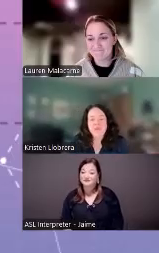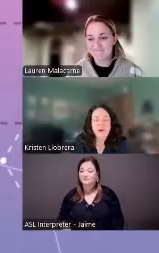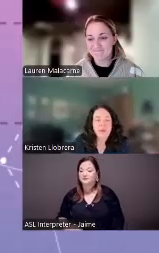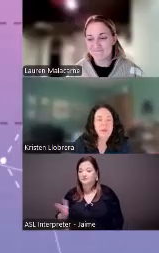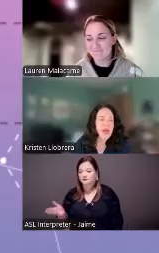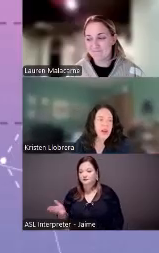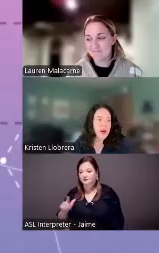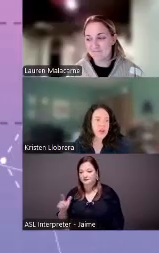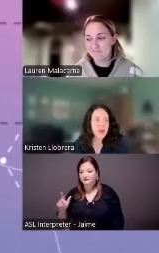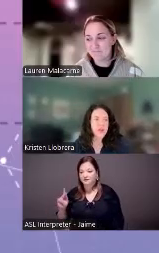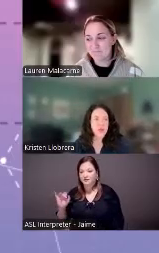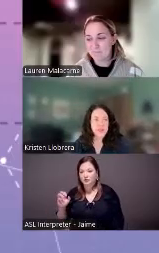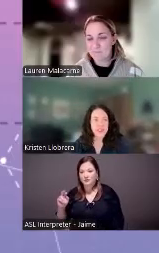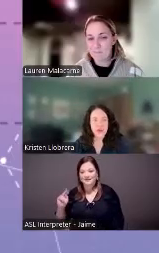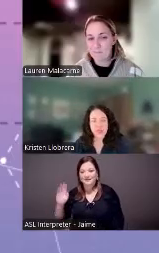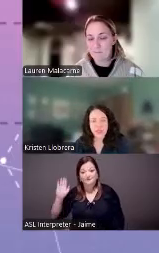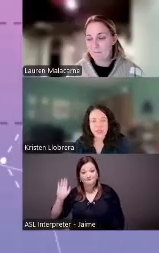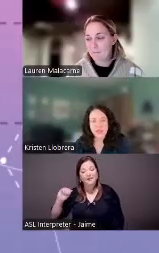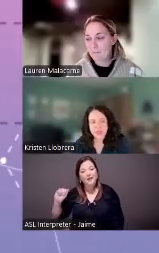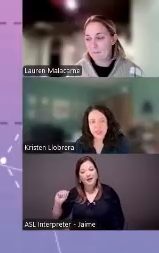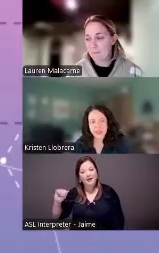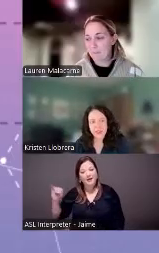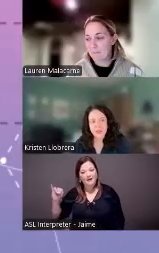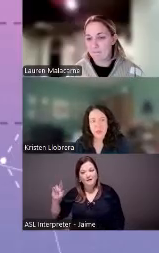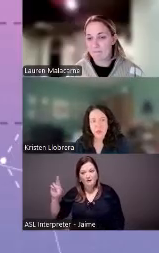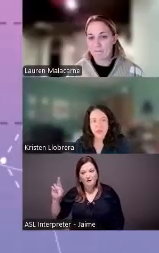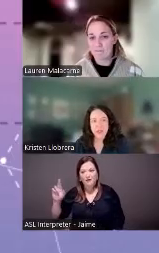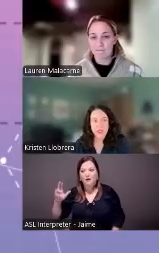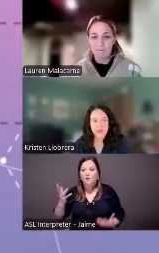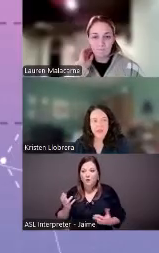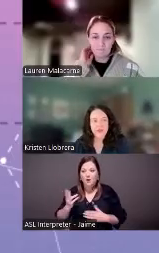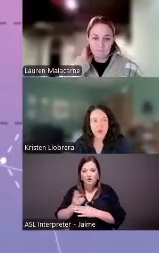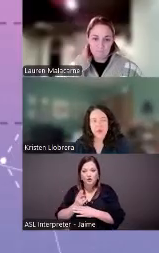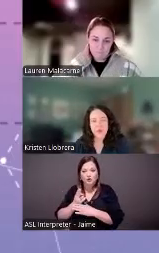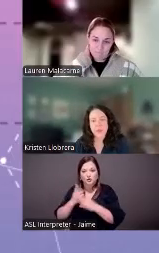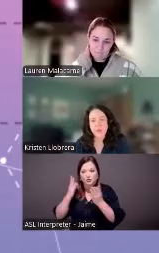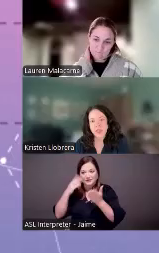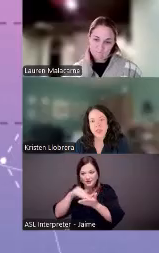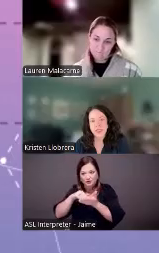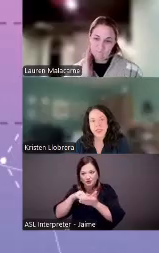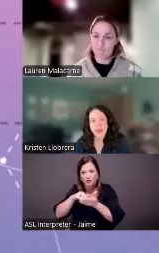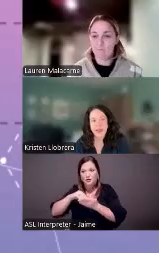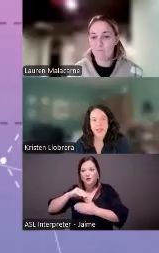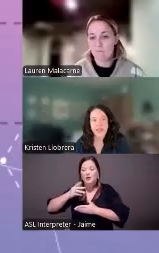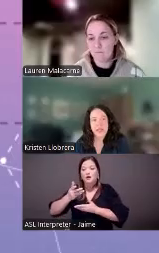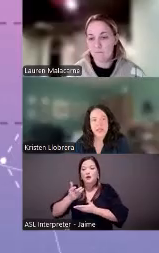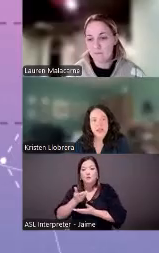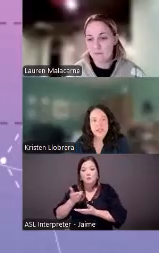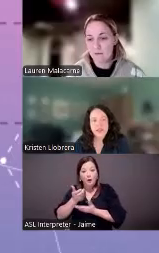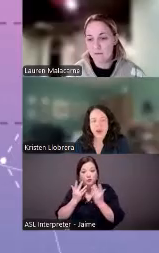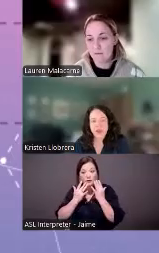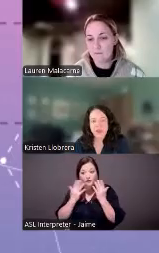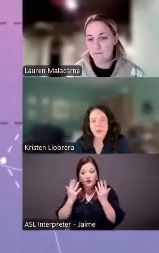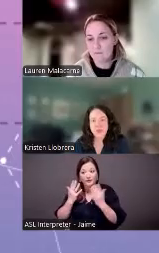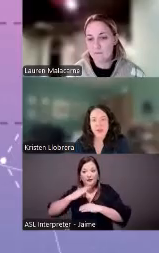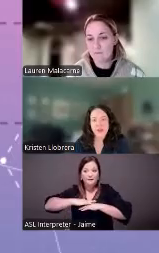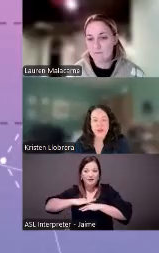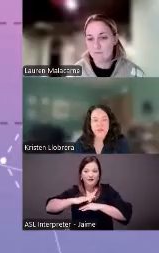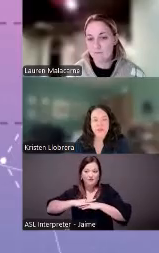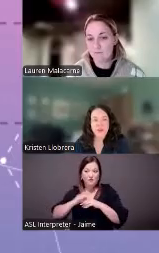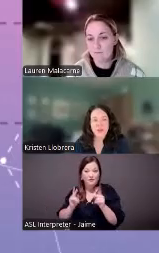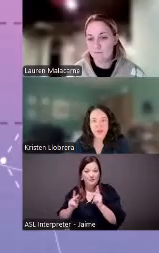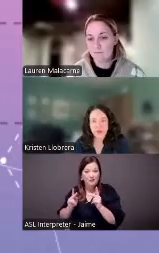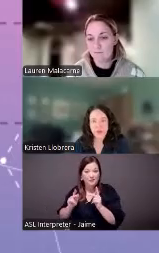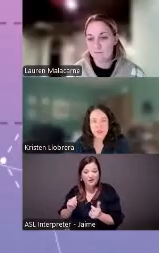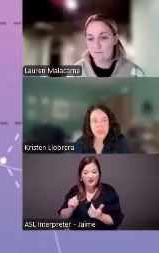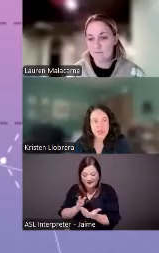And from AIR, our goal was to create a user-centered, mobile-friendly platform that people can easily navigate to find what's relevant